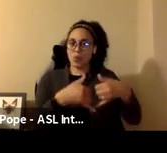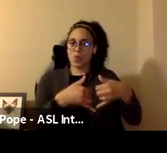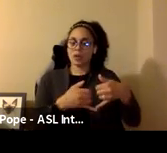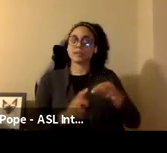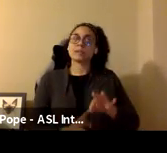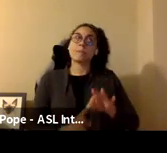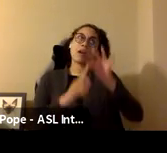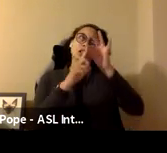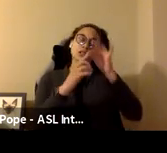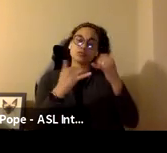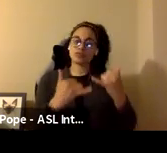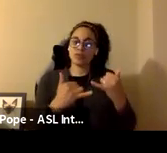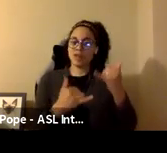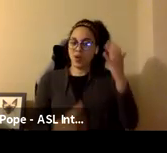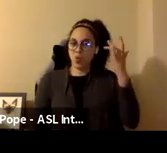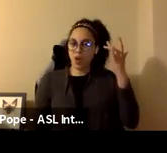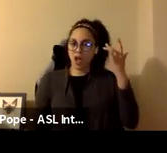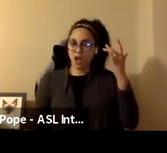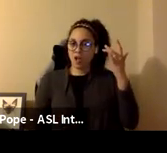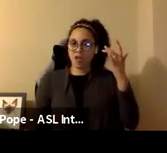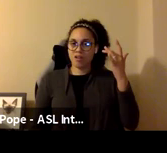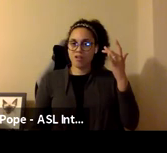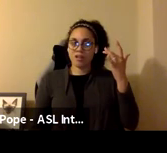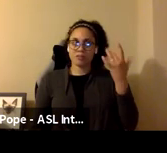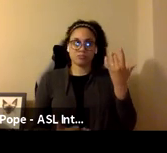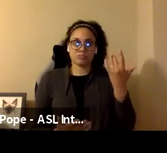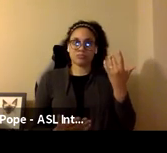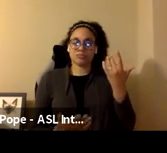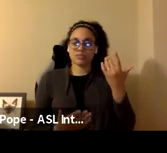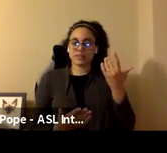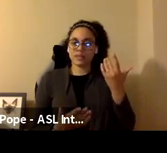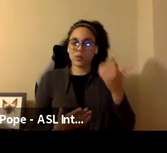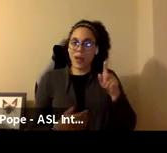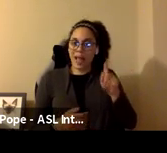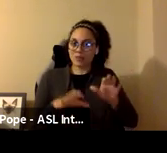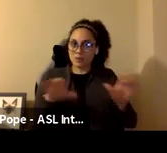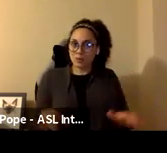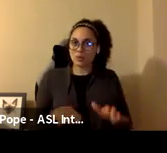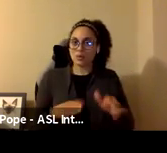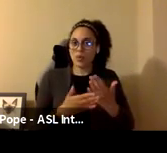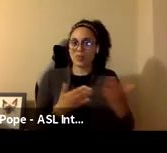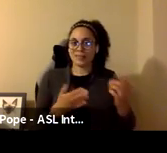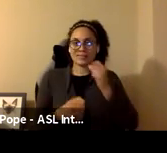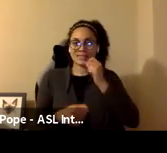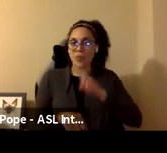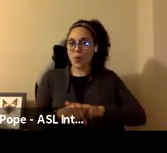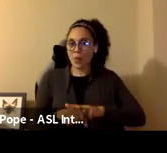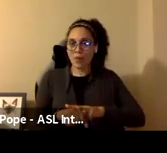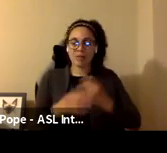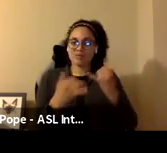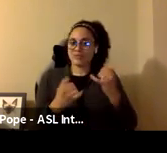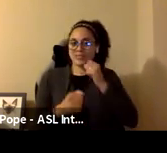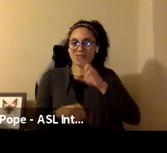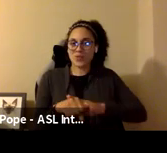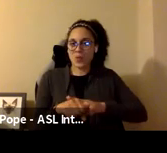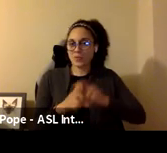now, because we're being asked to do extraordinary things. This is not ordinary. This is out of the